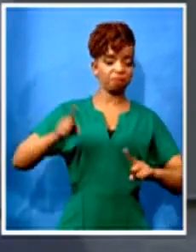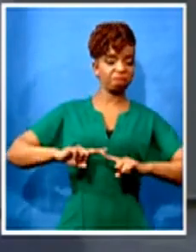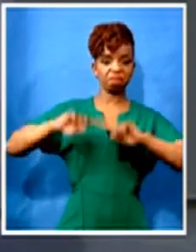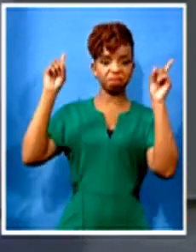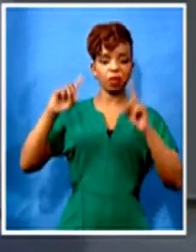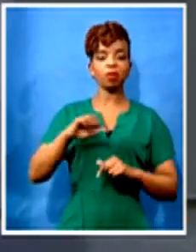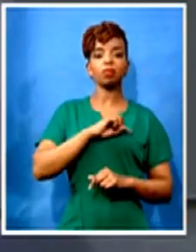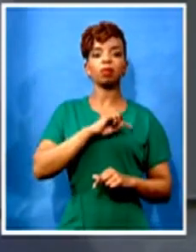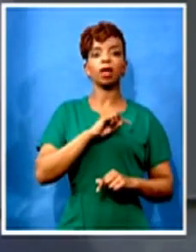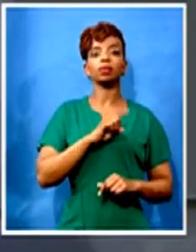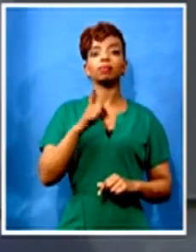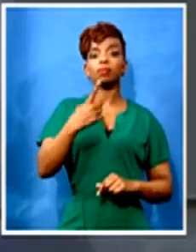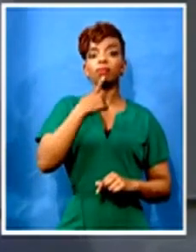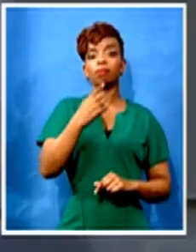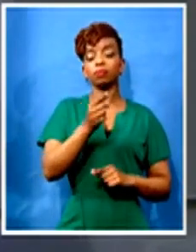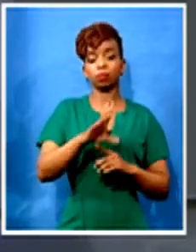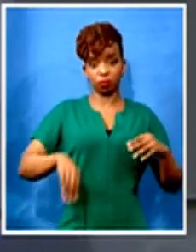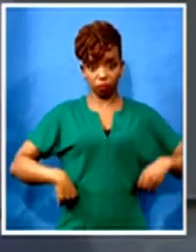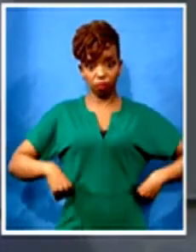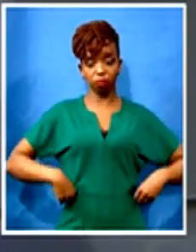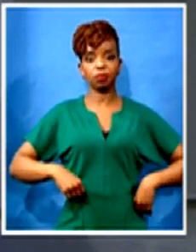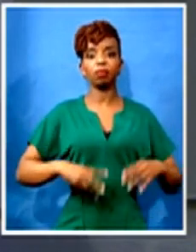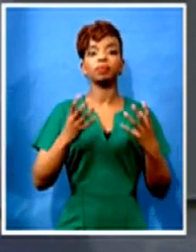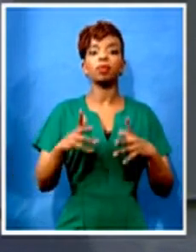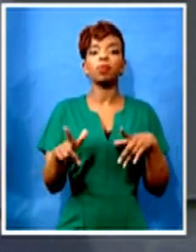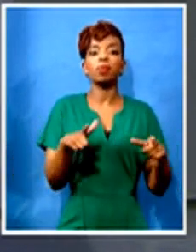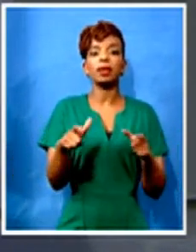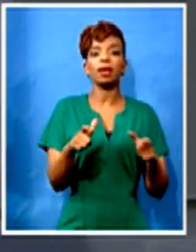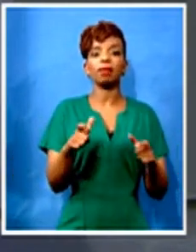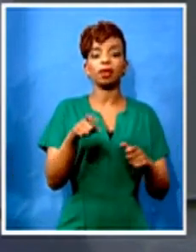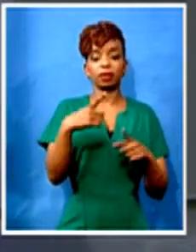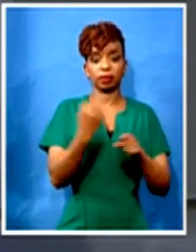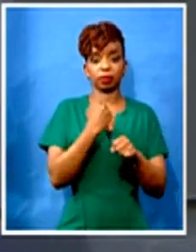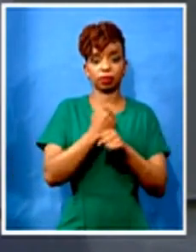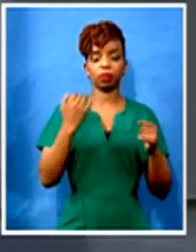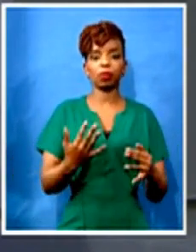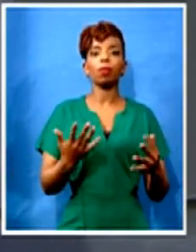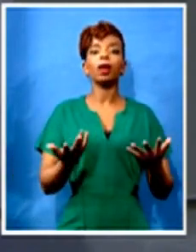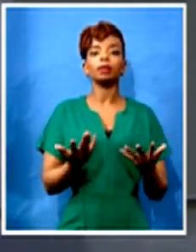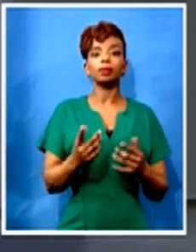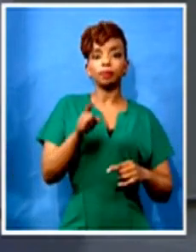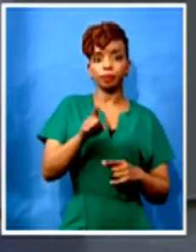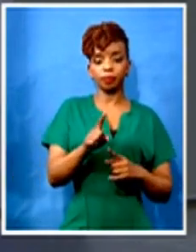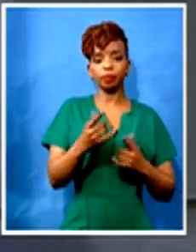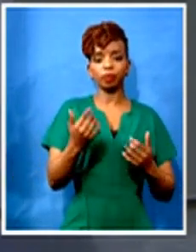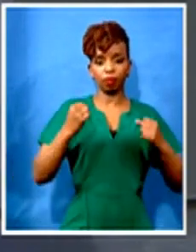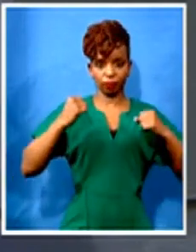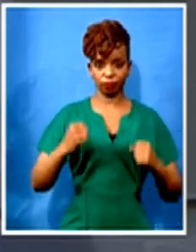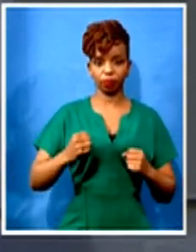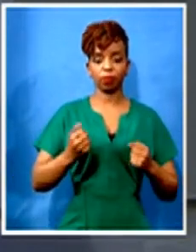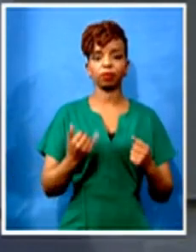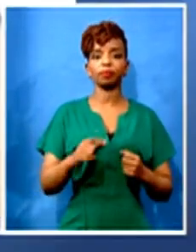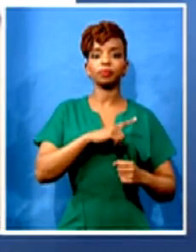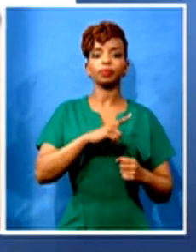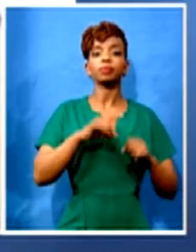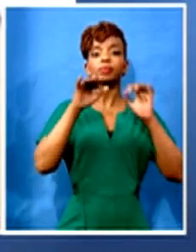and poor governance. Workers in the healthcare sector have also gone on strike as the number of COVID-19 patients grows. For more on the story, let's